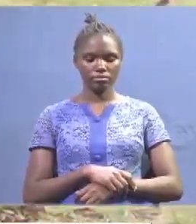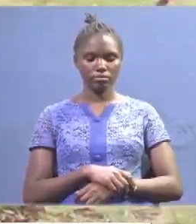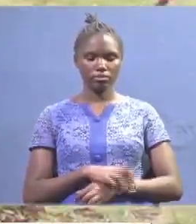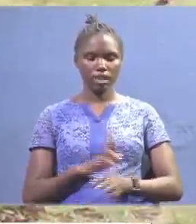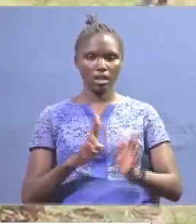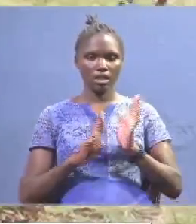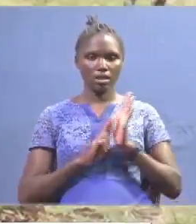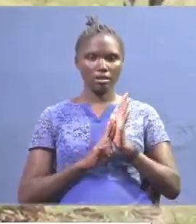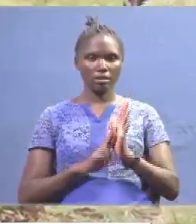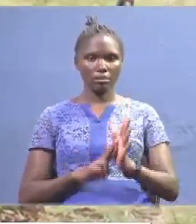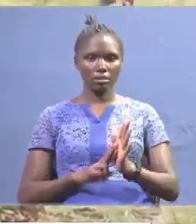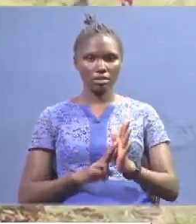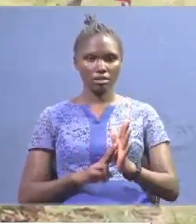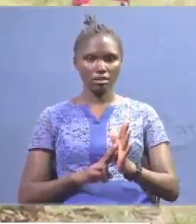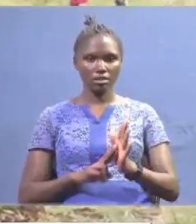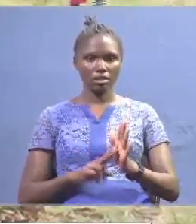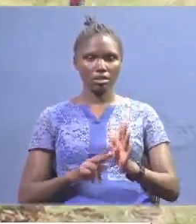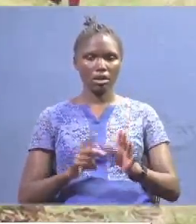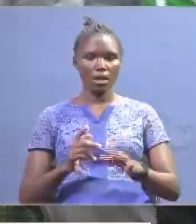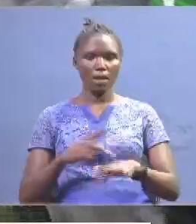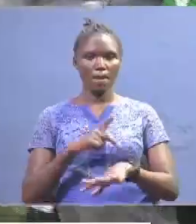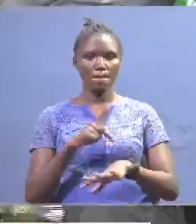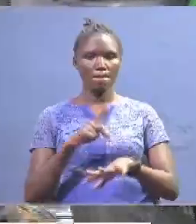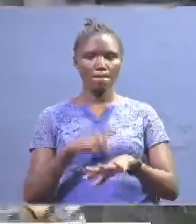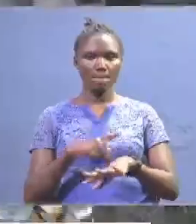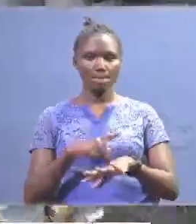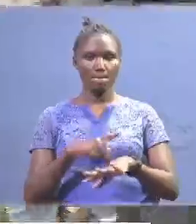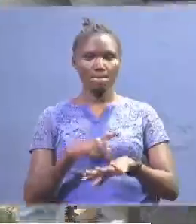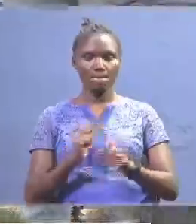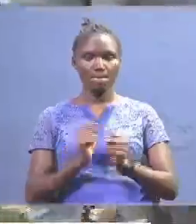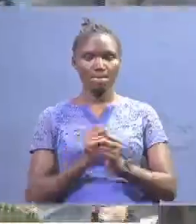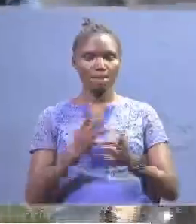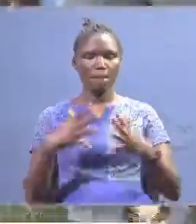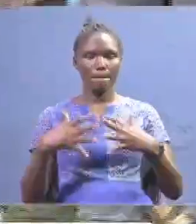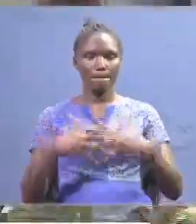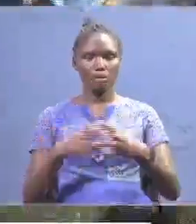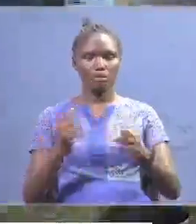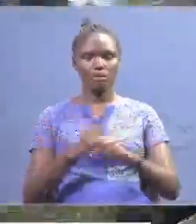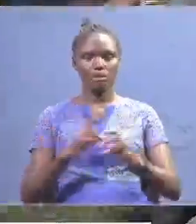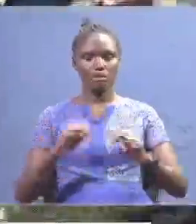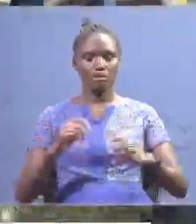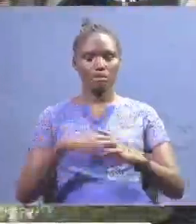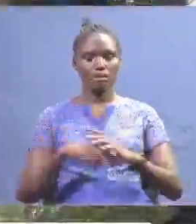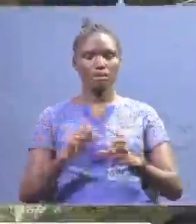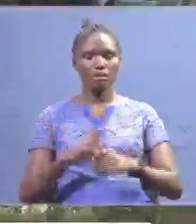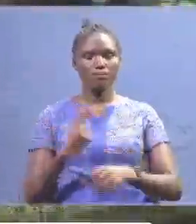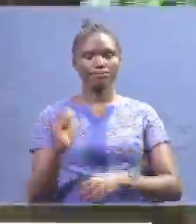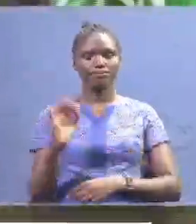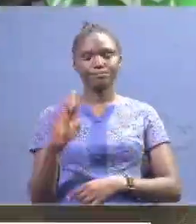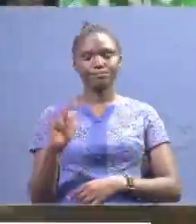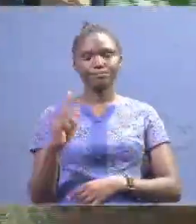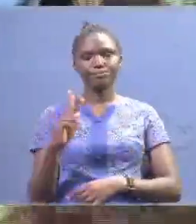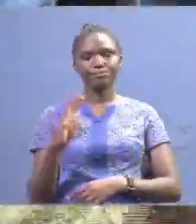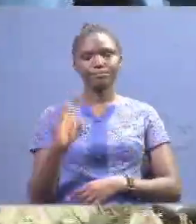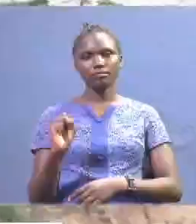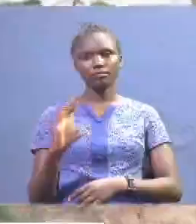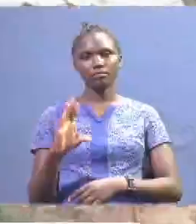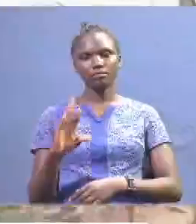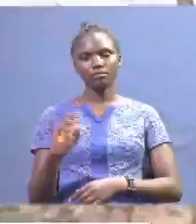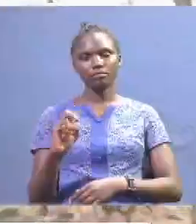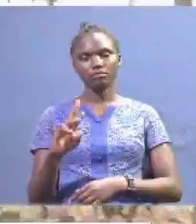Representing the Vice-Chancellor, Professor Paul Wainaina, Deputy Vice-Chancellor for Research, Innovation and Outreach, Professor Caroline